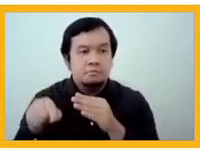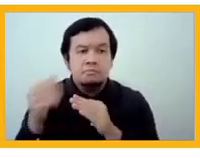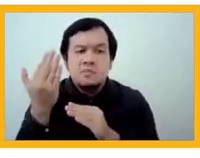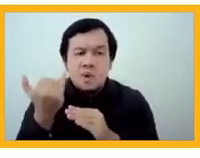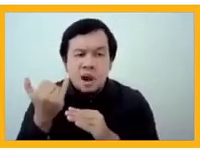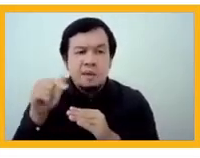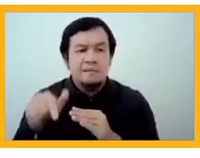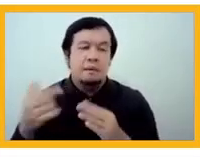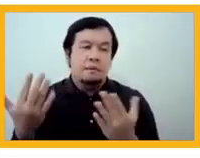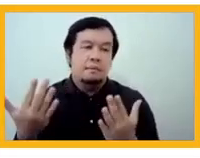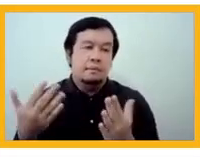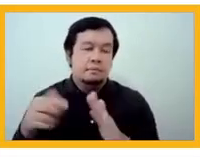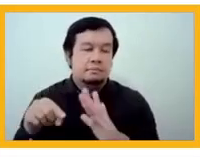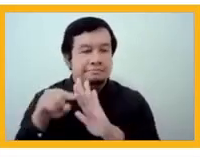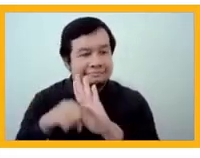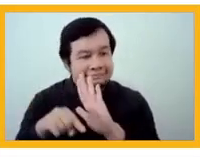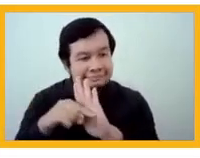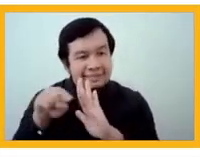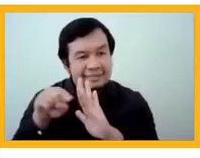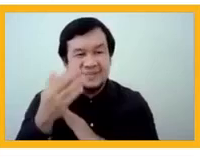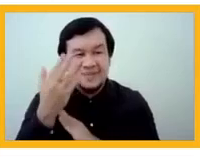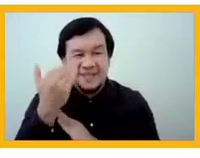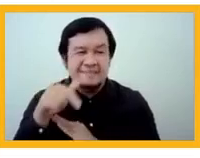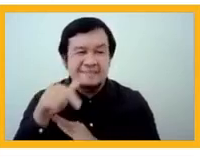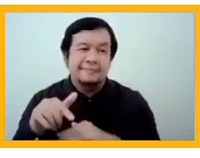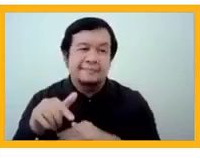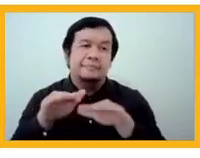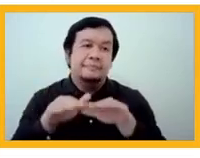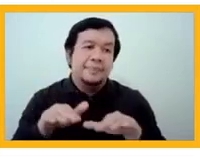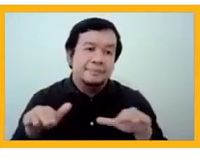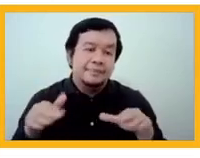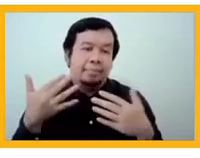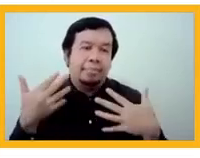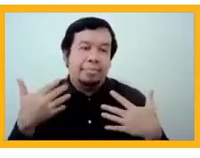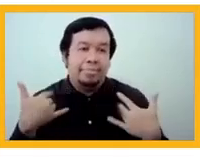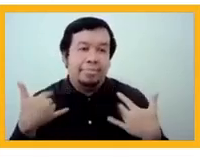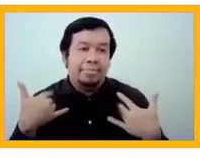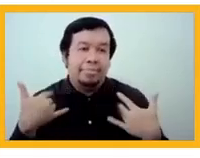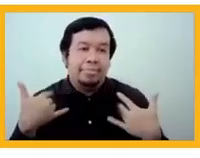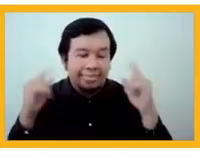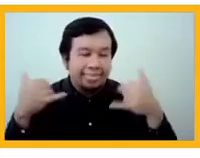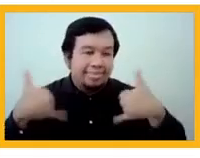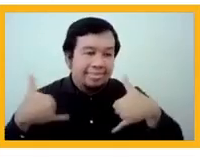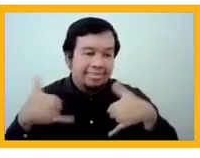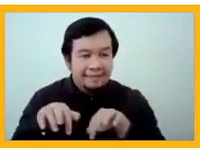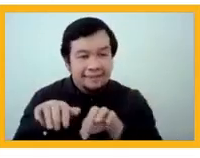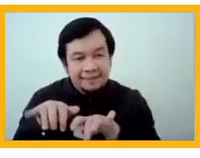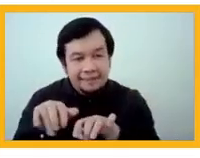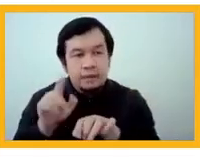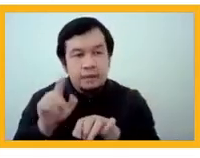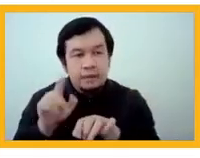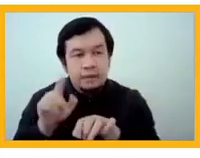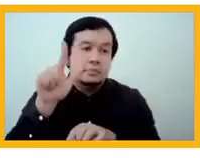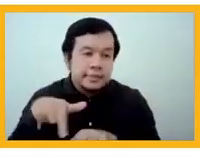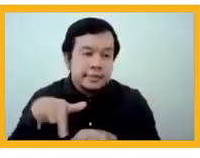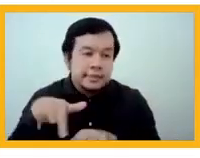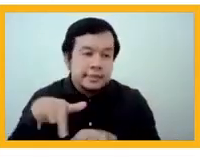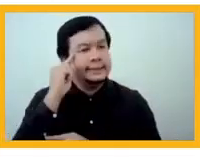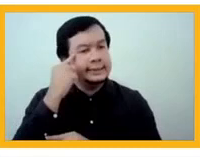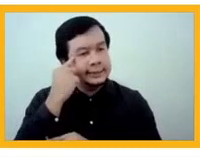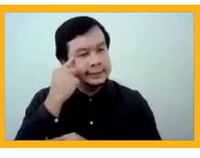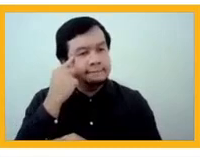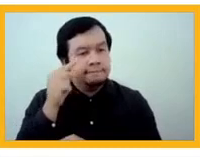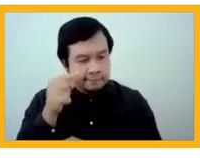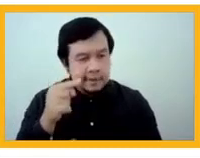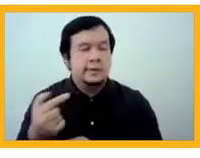not surprising, but it's really important to keep this in mind. And the whole goal of this session is to place evidence at the